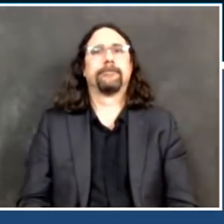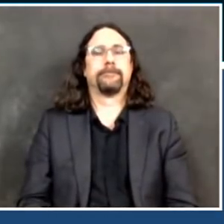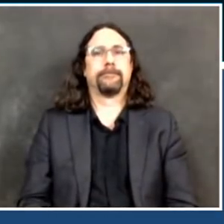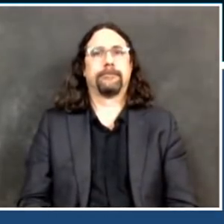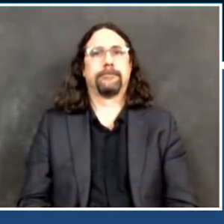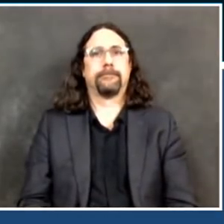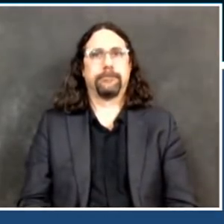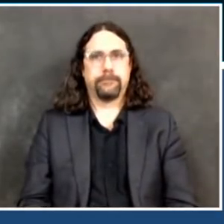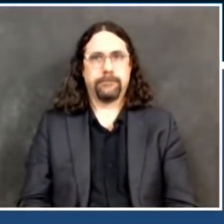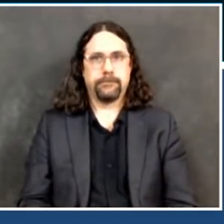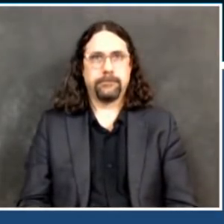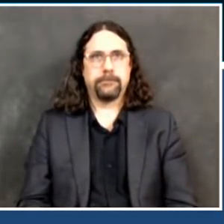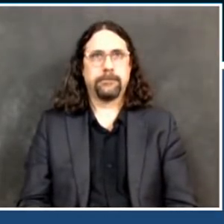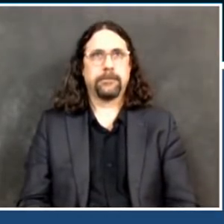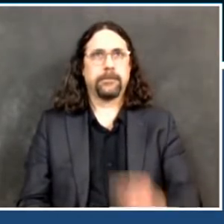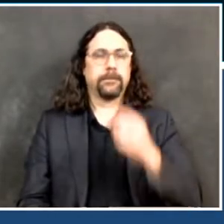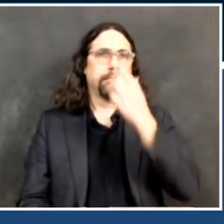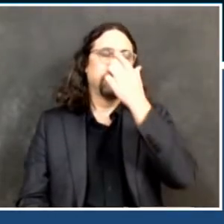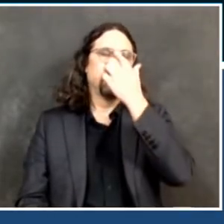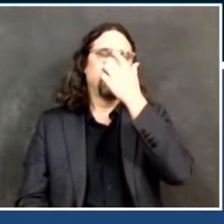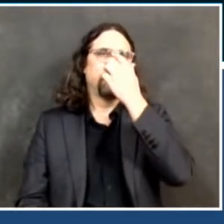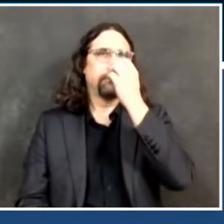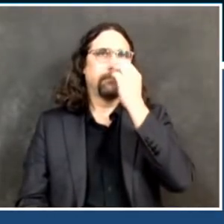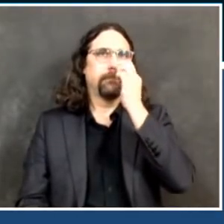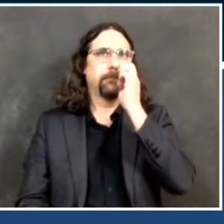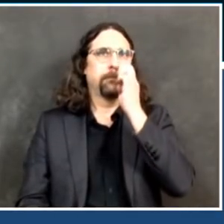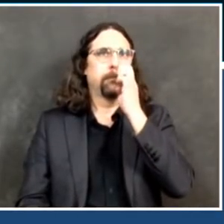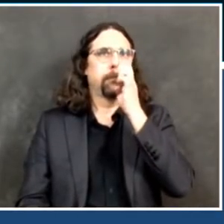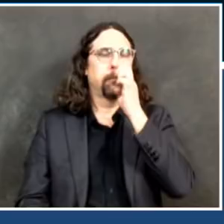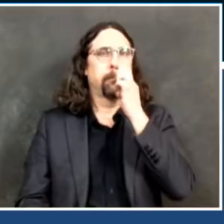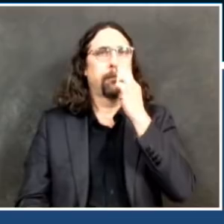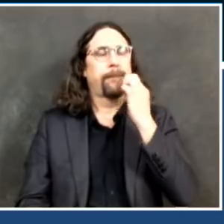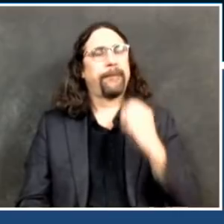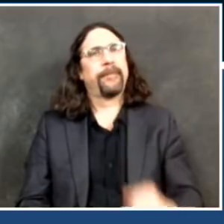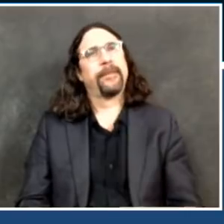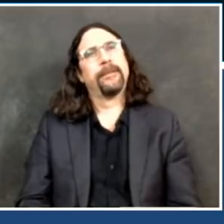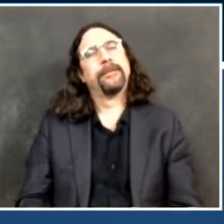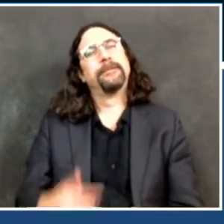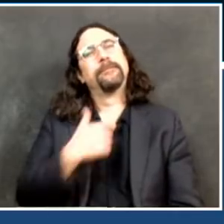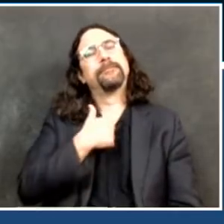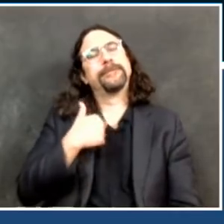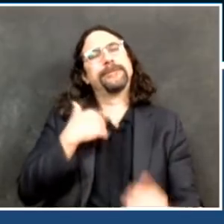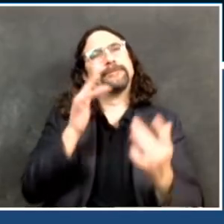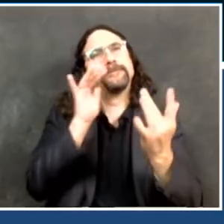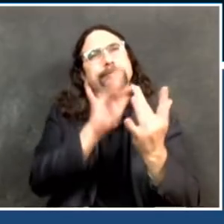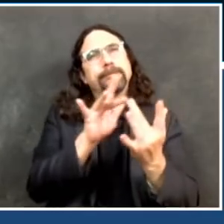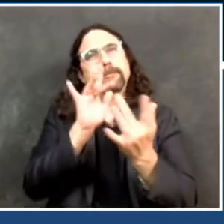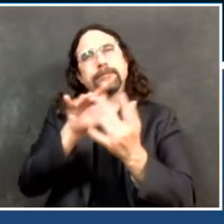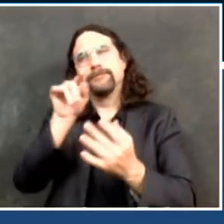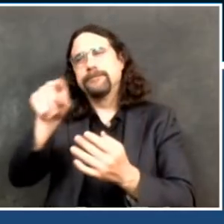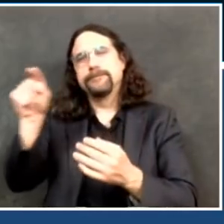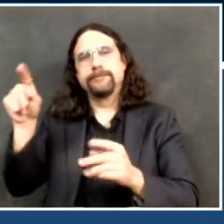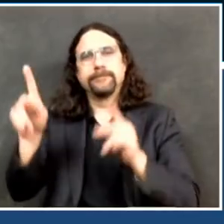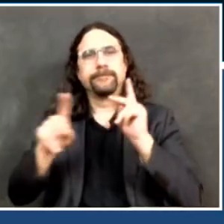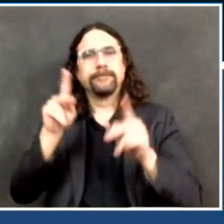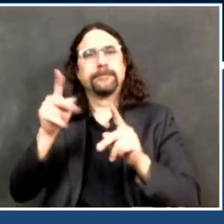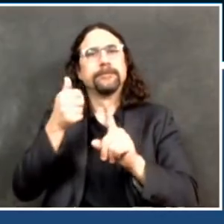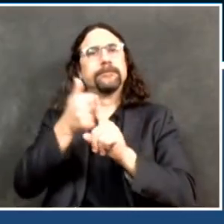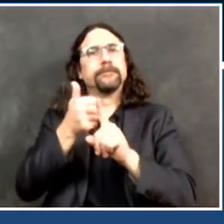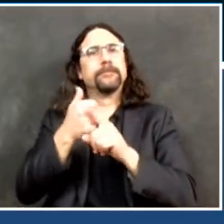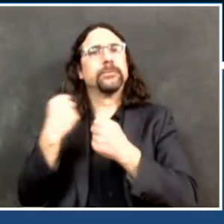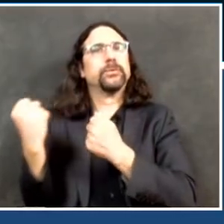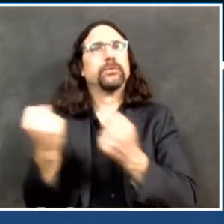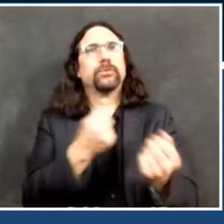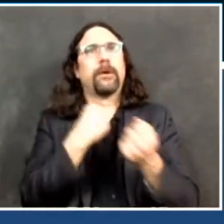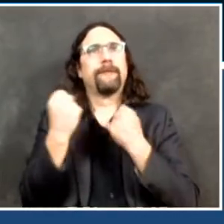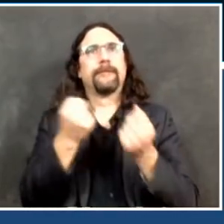livelihoods upended by this crisis. We've now registered 11,000 drivers who are TLC licensed, Taxi and